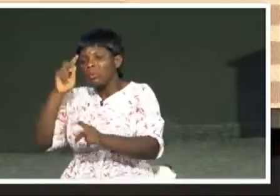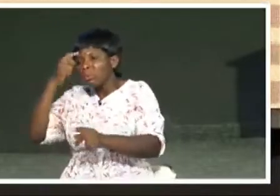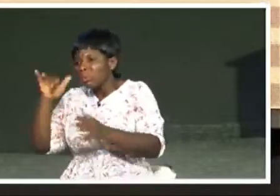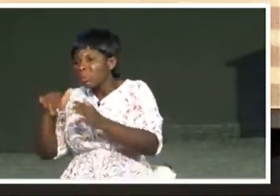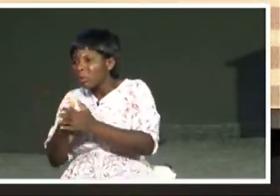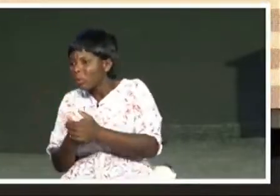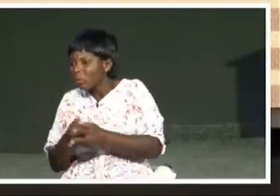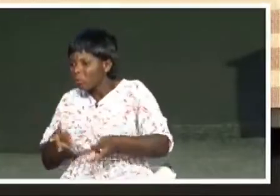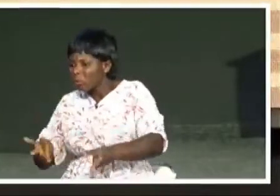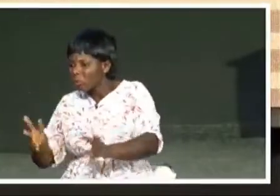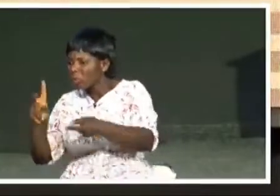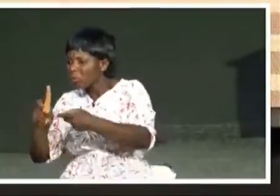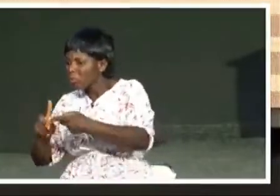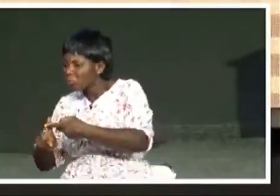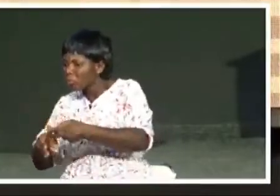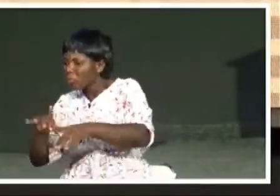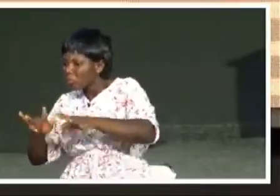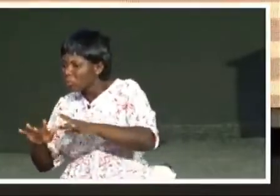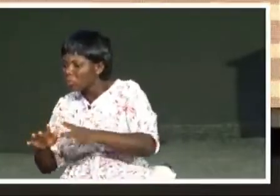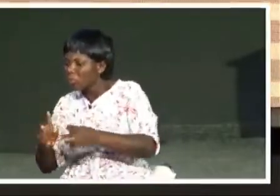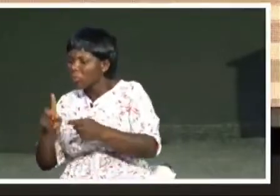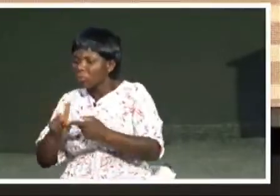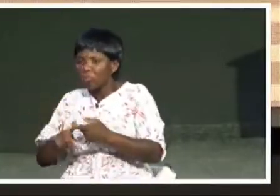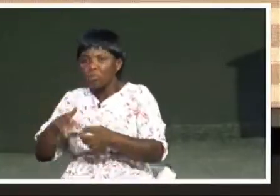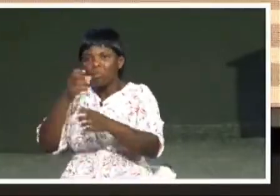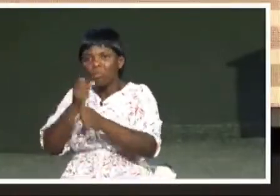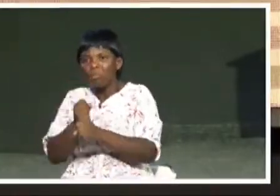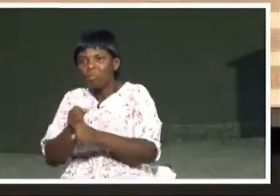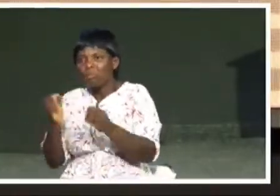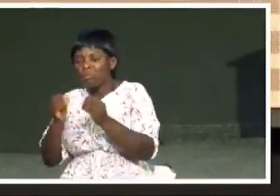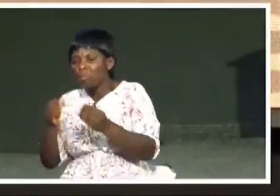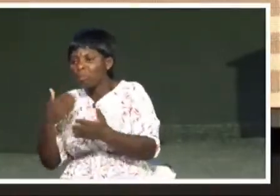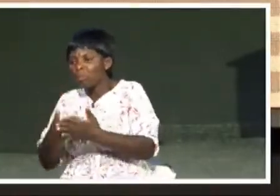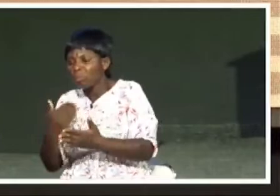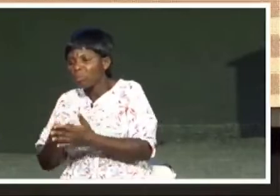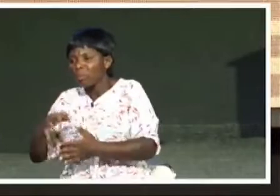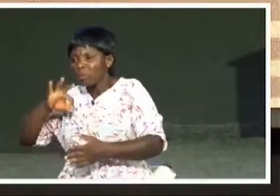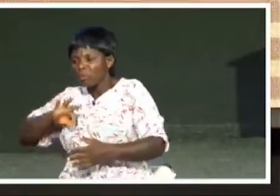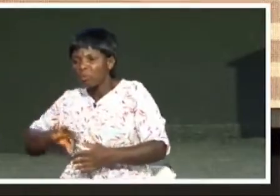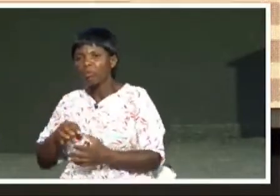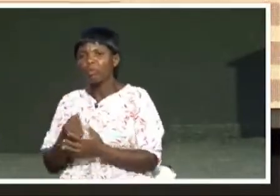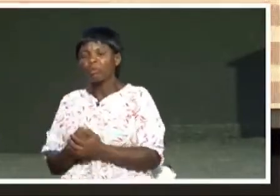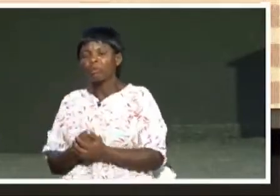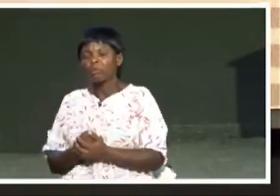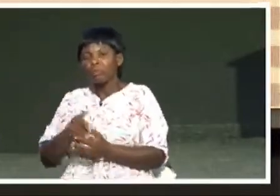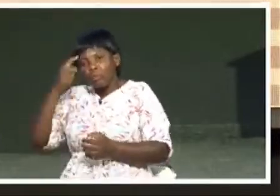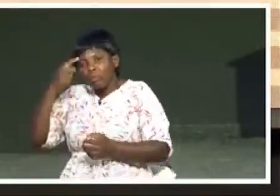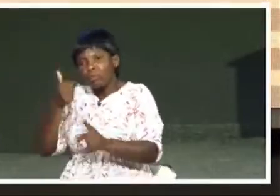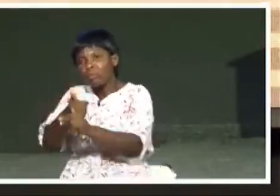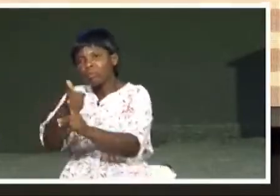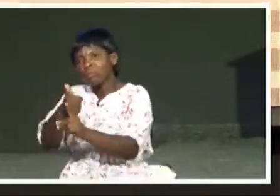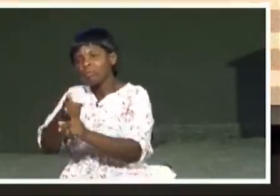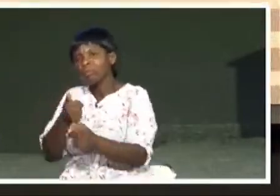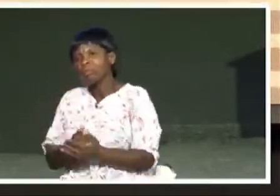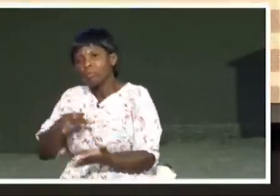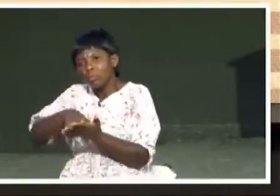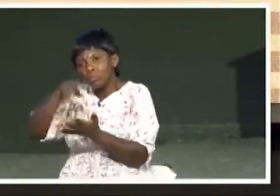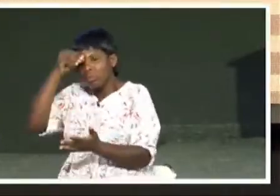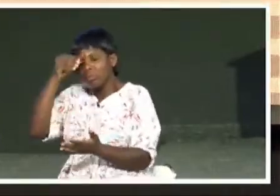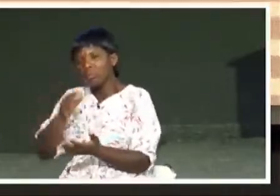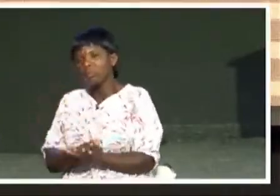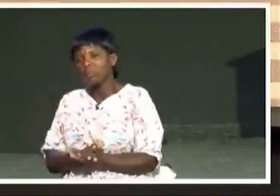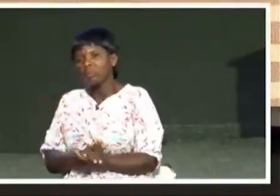money, and you laughing all the way to the bank. So learning is lifelong. As I said, from cradle to the